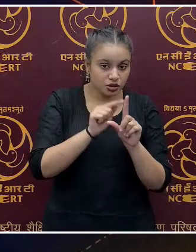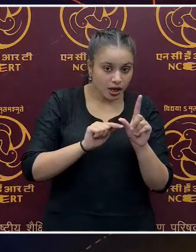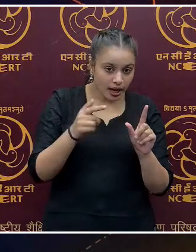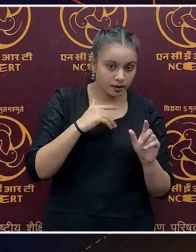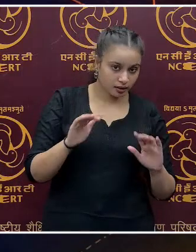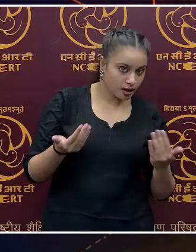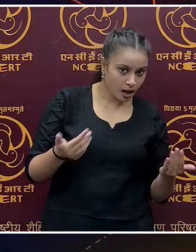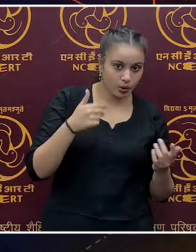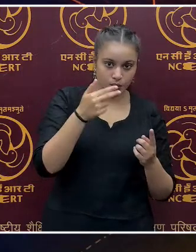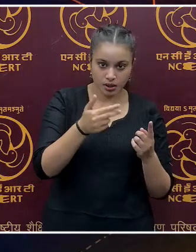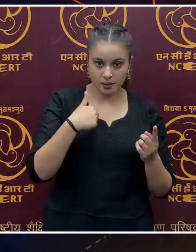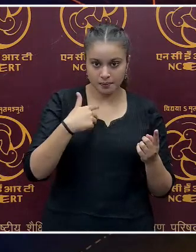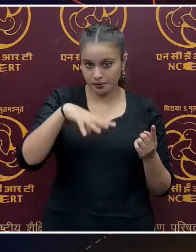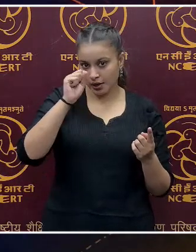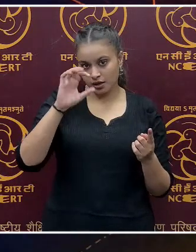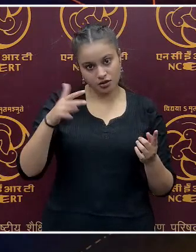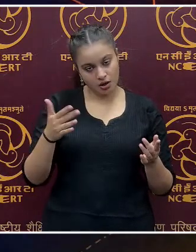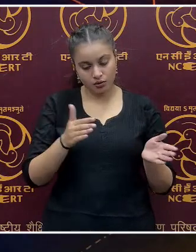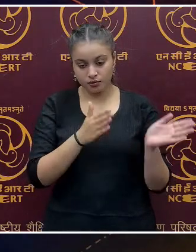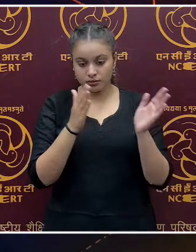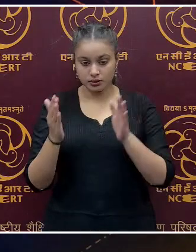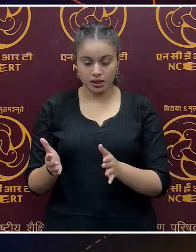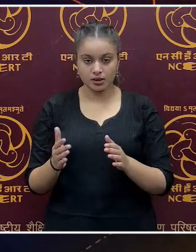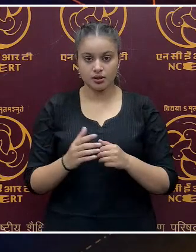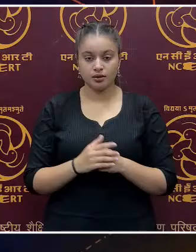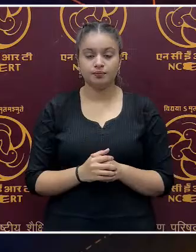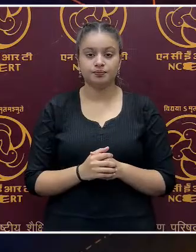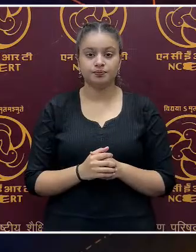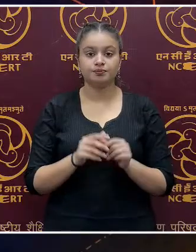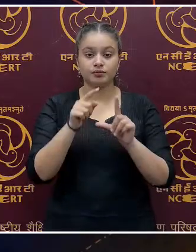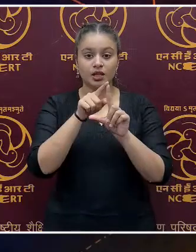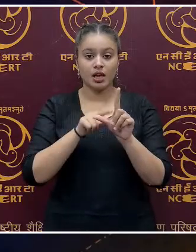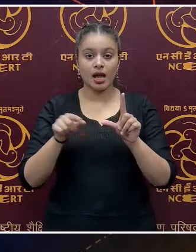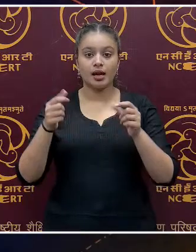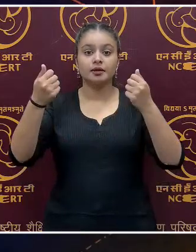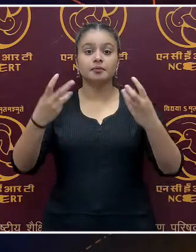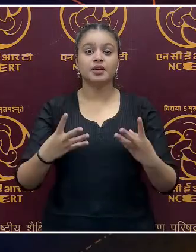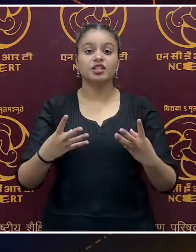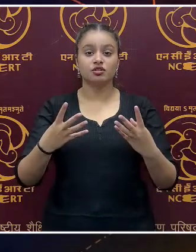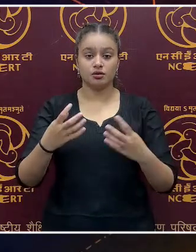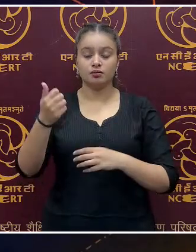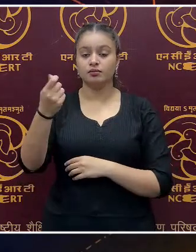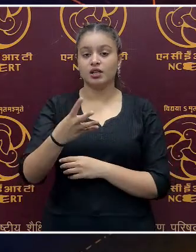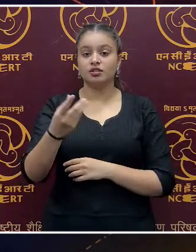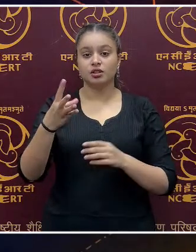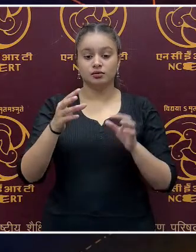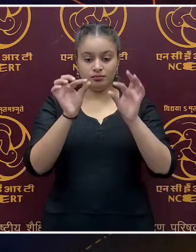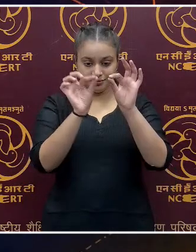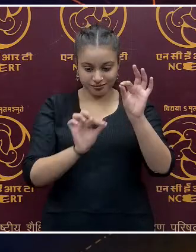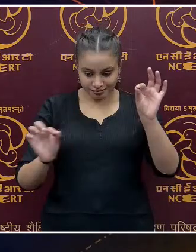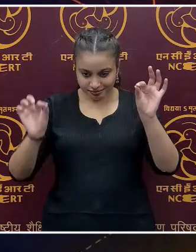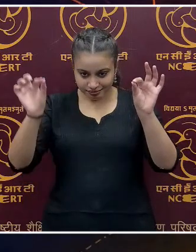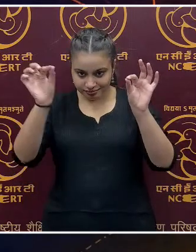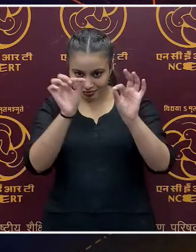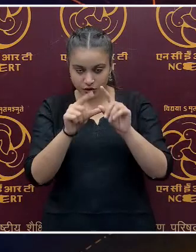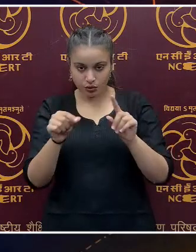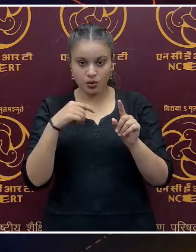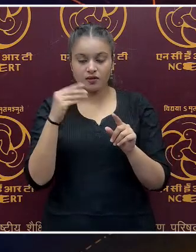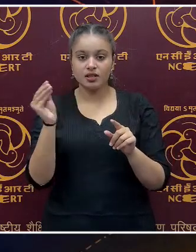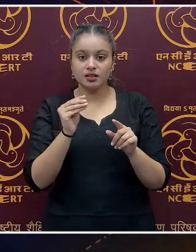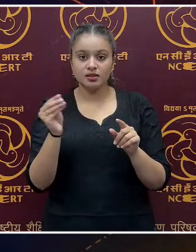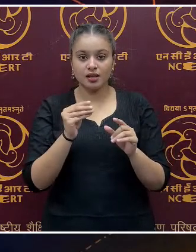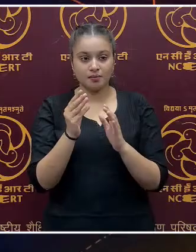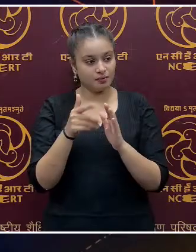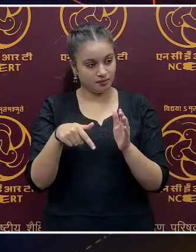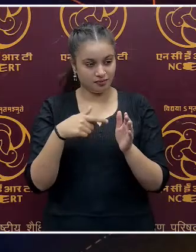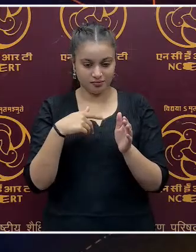angle, and the next one is measuring the angle. So, here you could see some instructions